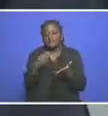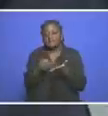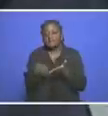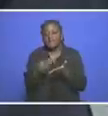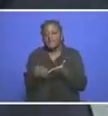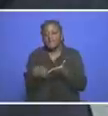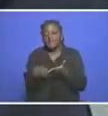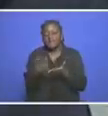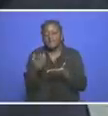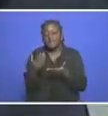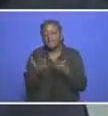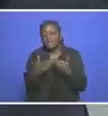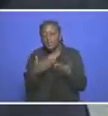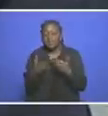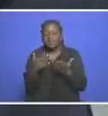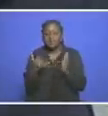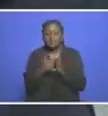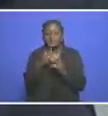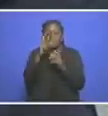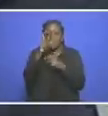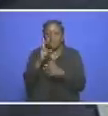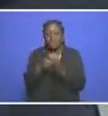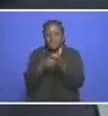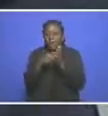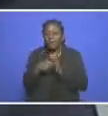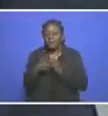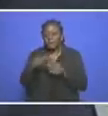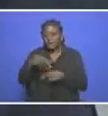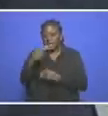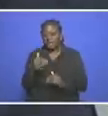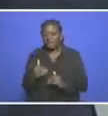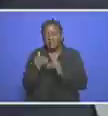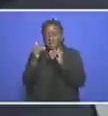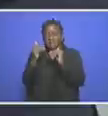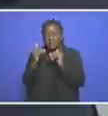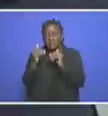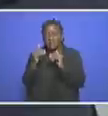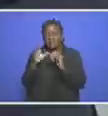Whether it requires the high level of a commission of inquiry, that will only be